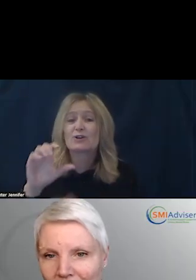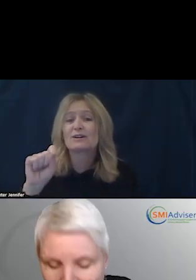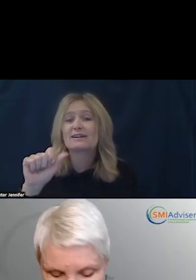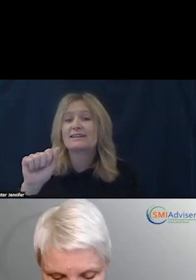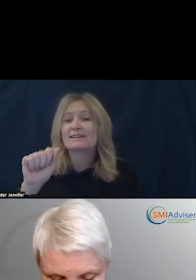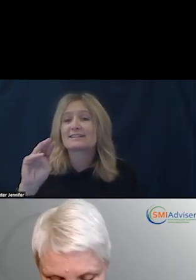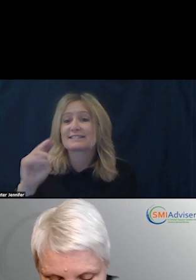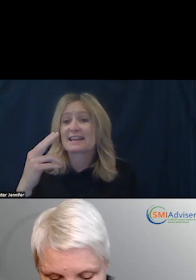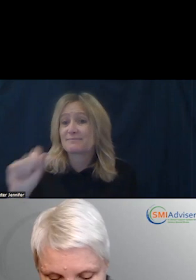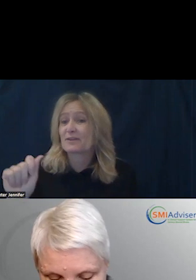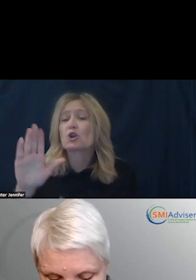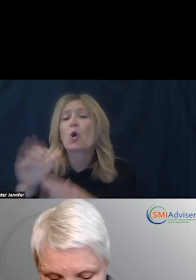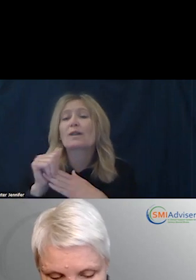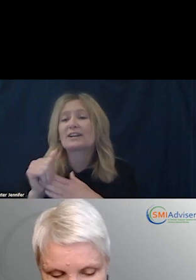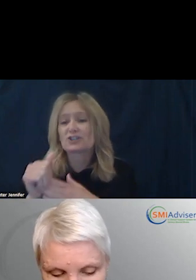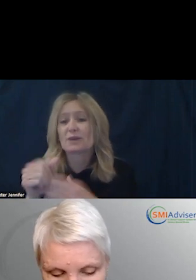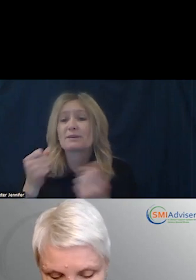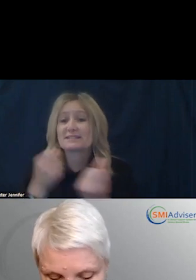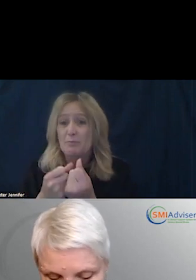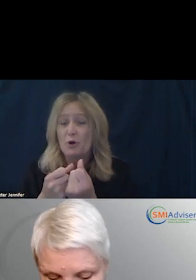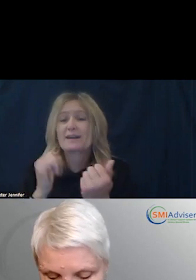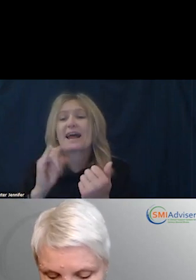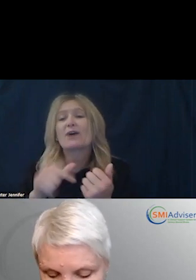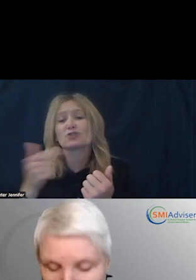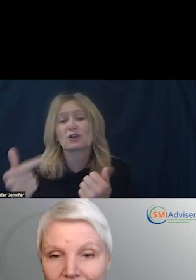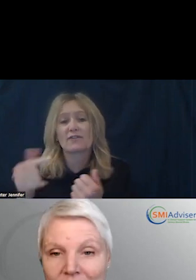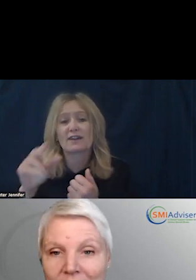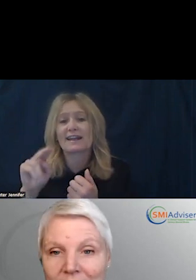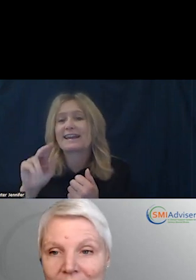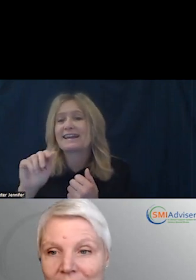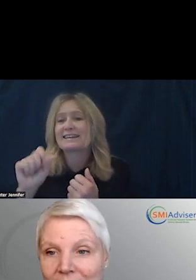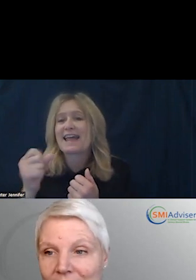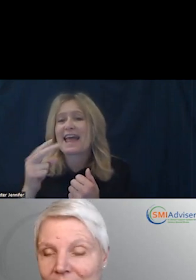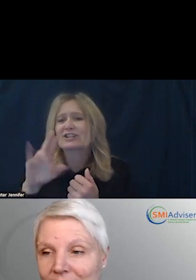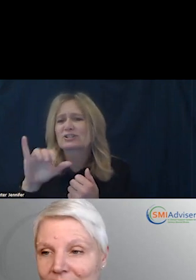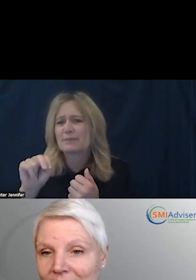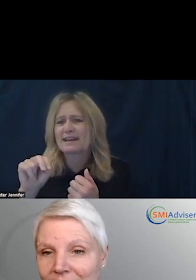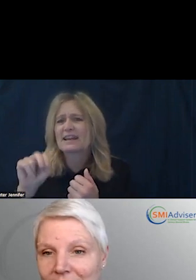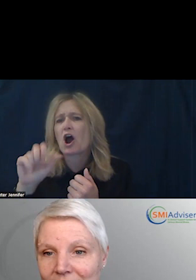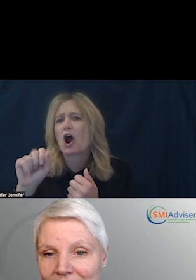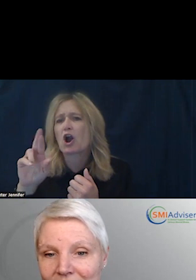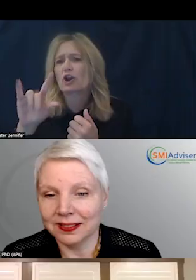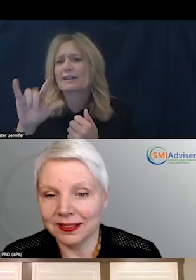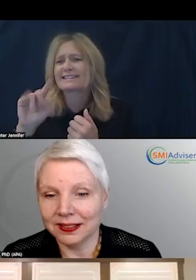we are on this journey together. Turning it over to Nashville and Arlene Stevenson.